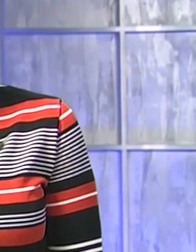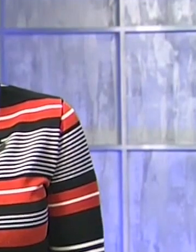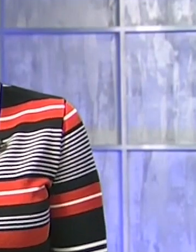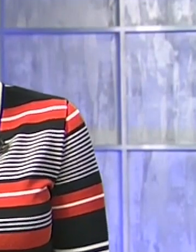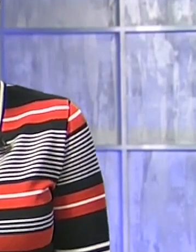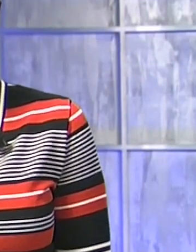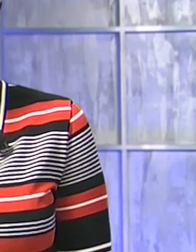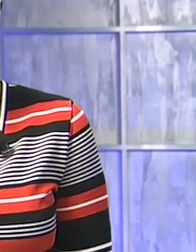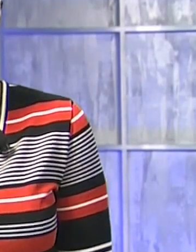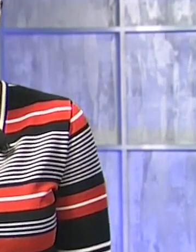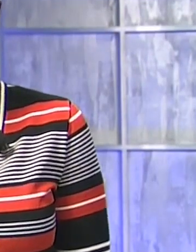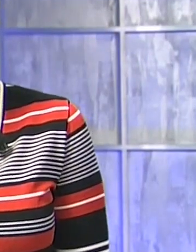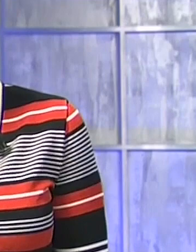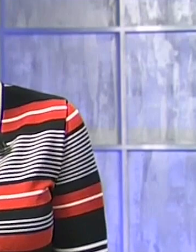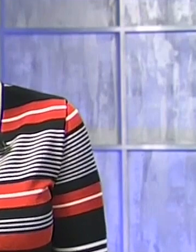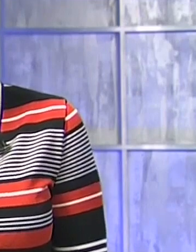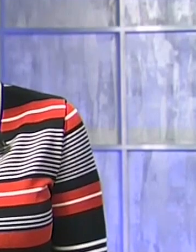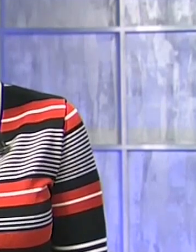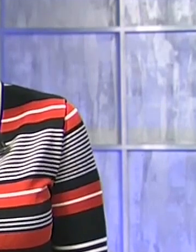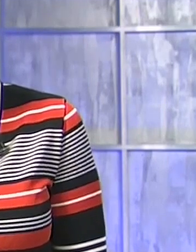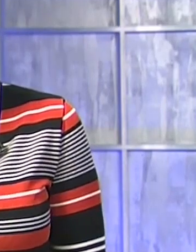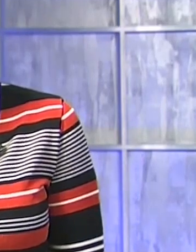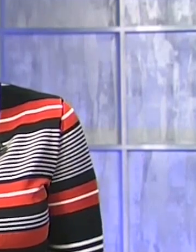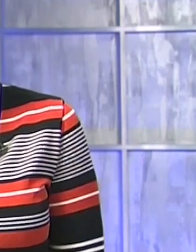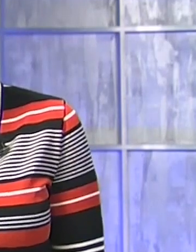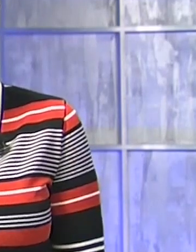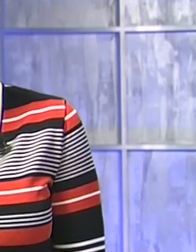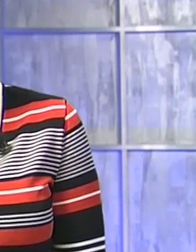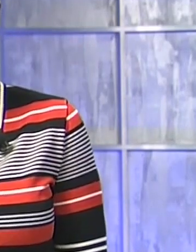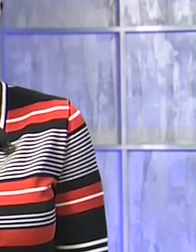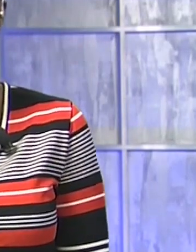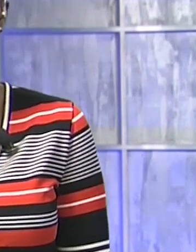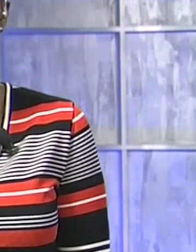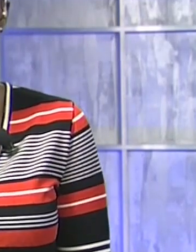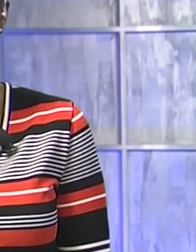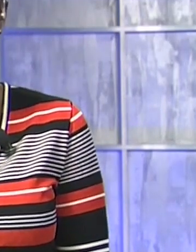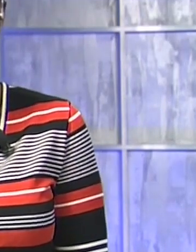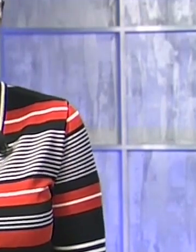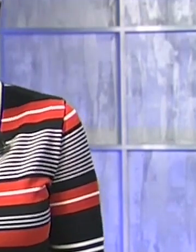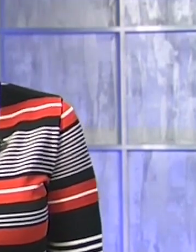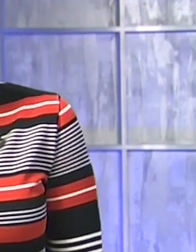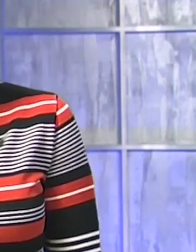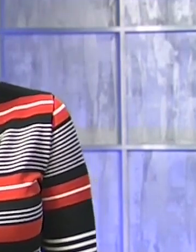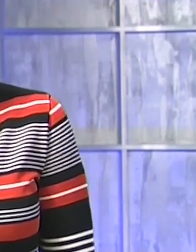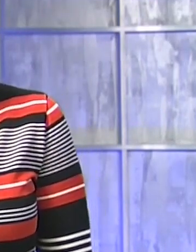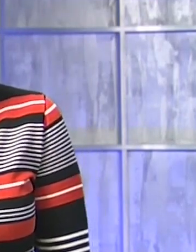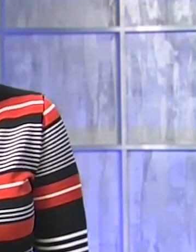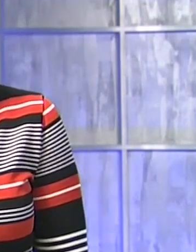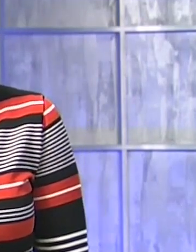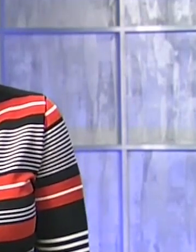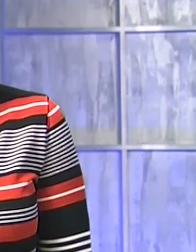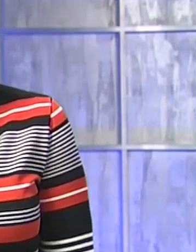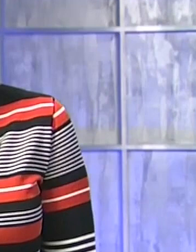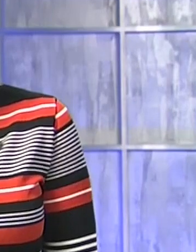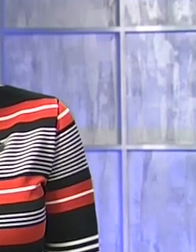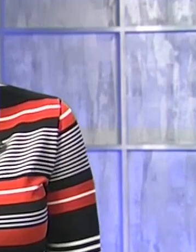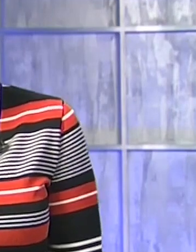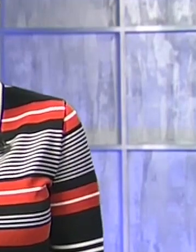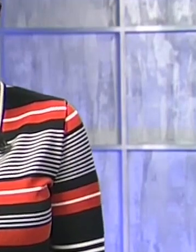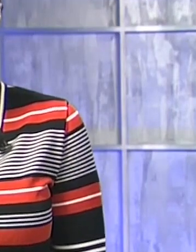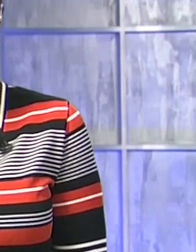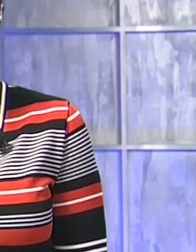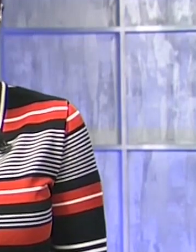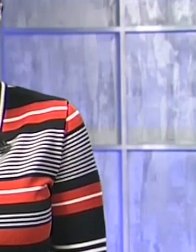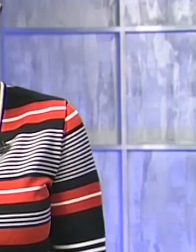In our top stories, Barbados told adjusting work hours could help with traffic congestion. The Sanitation Service Authority